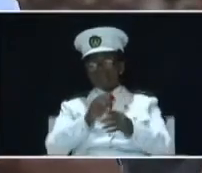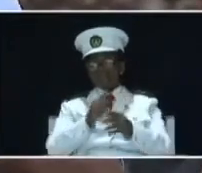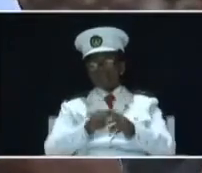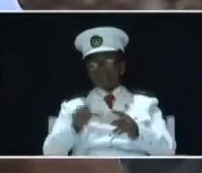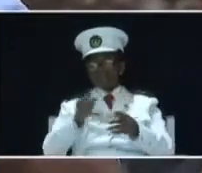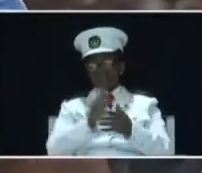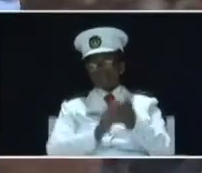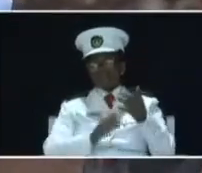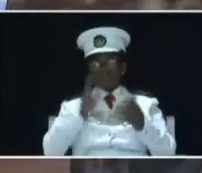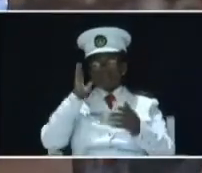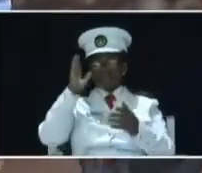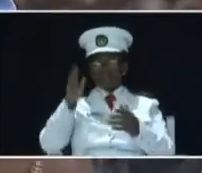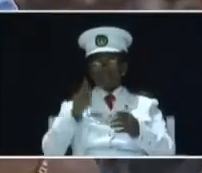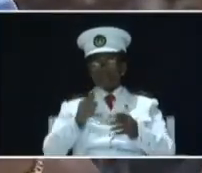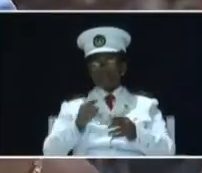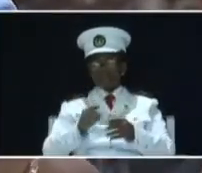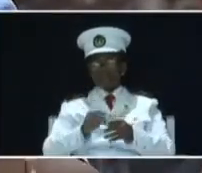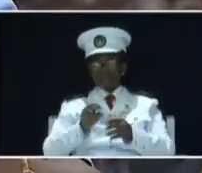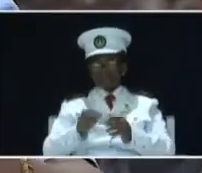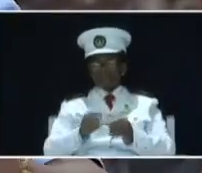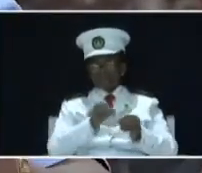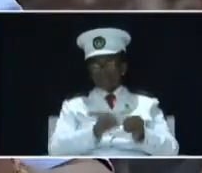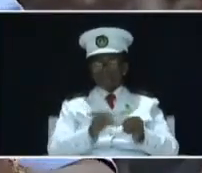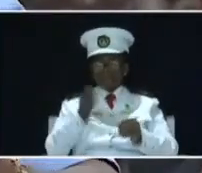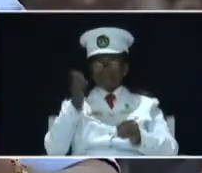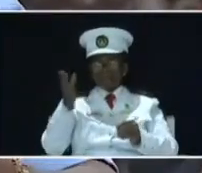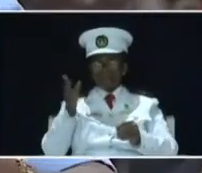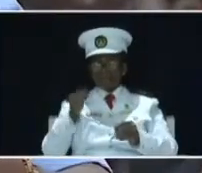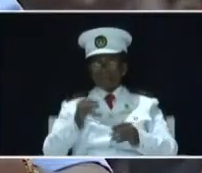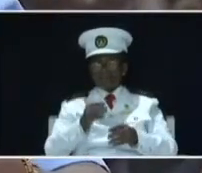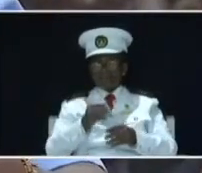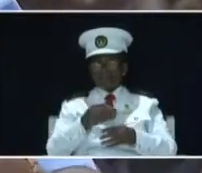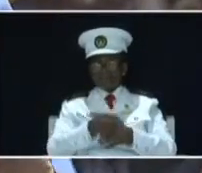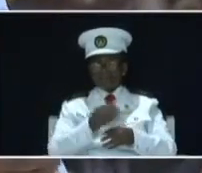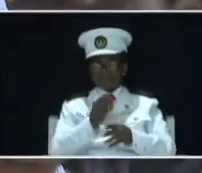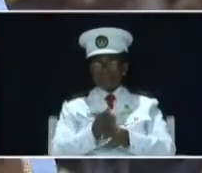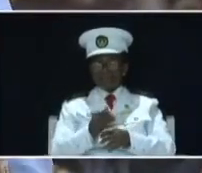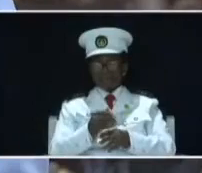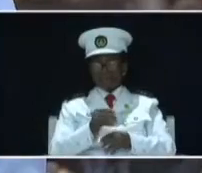they fall, we will stand.